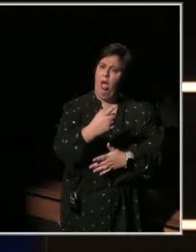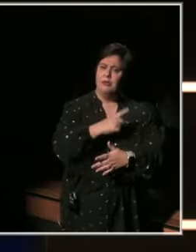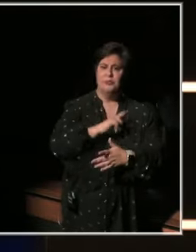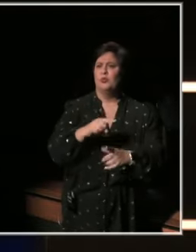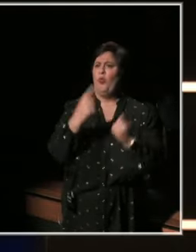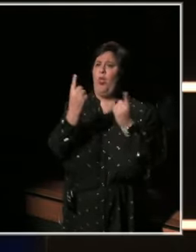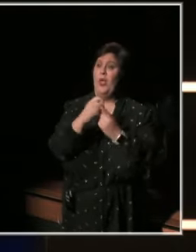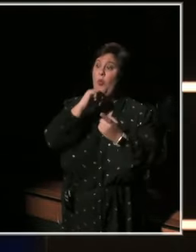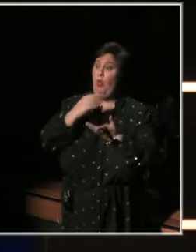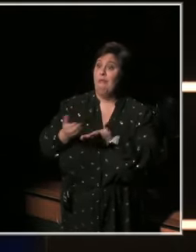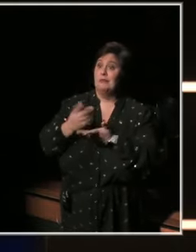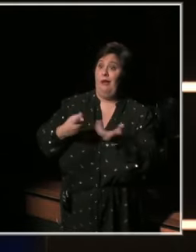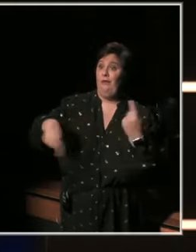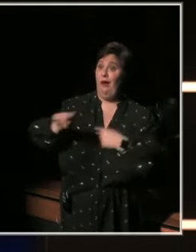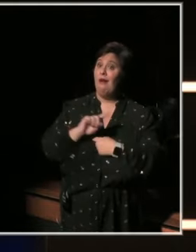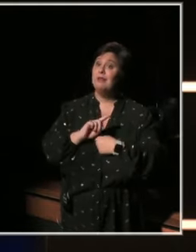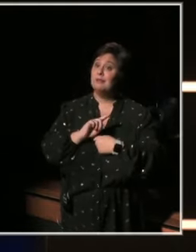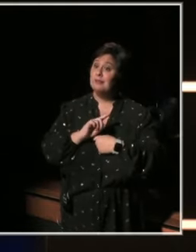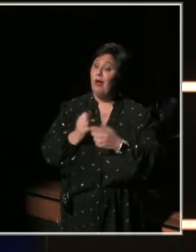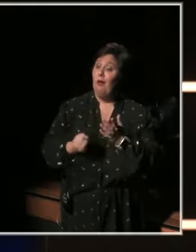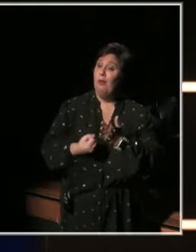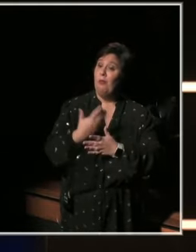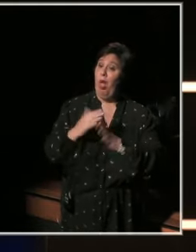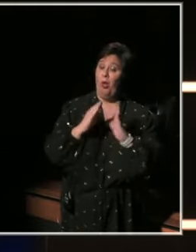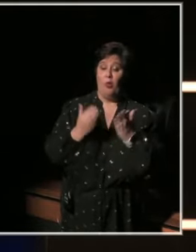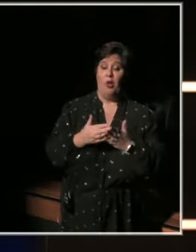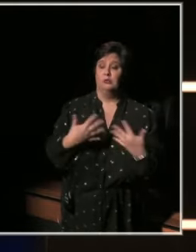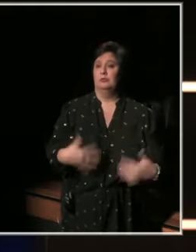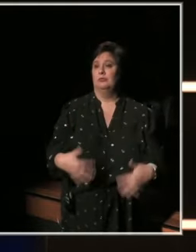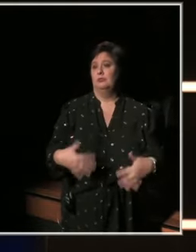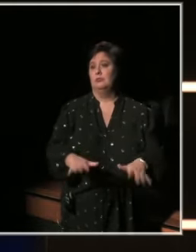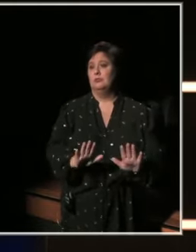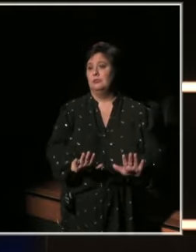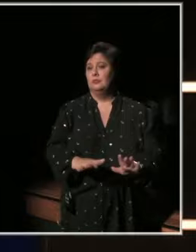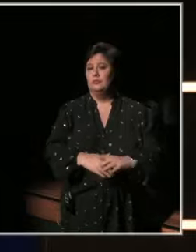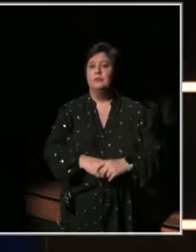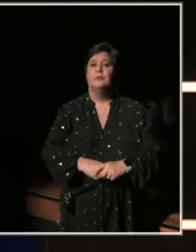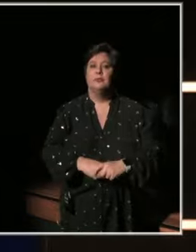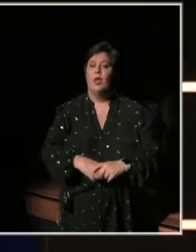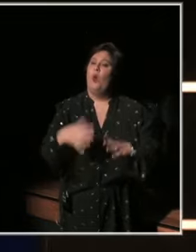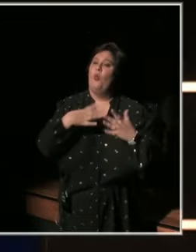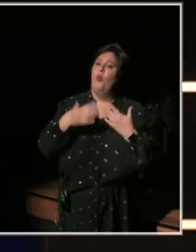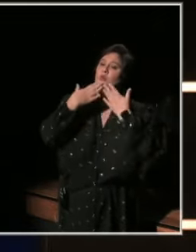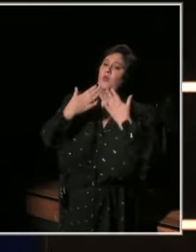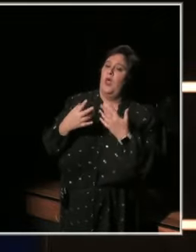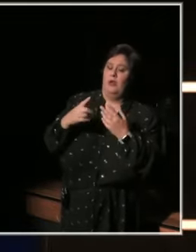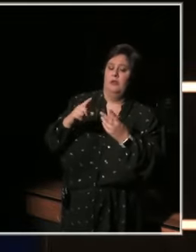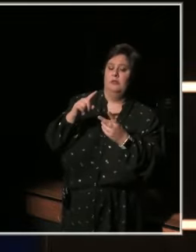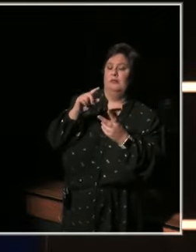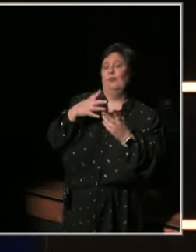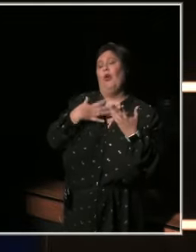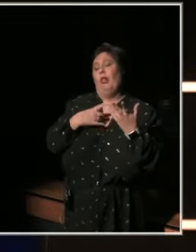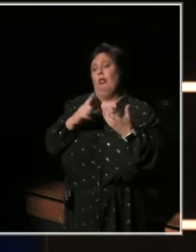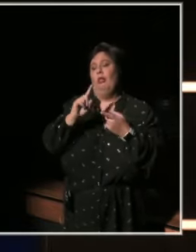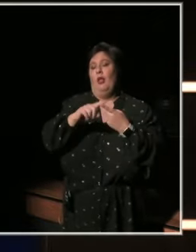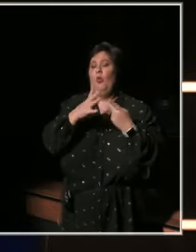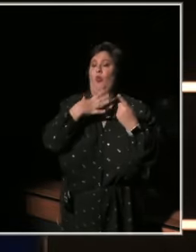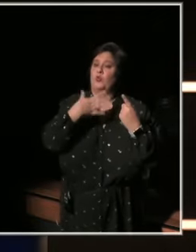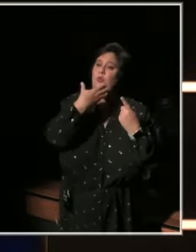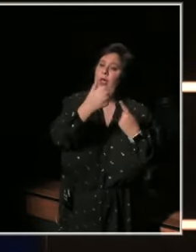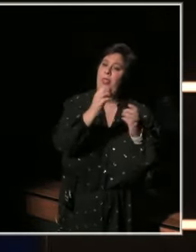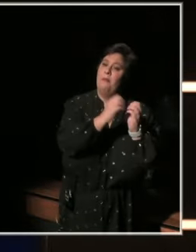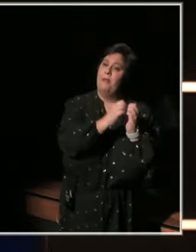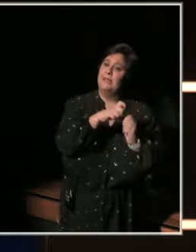one thing that's going to save us. The plant world is an extraordinary world. We'd like to thank two things. We'd love to thank the